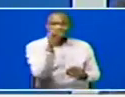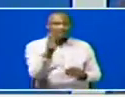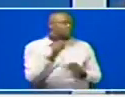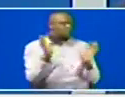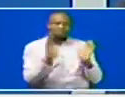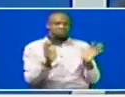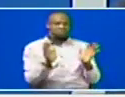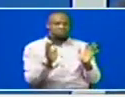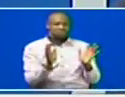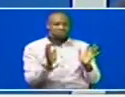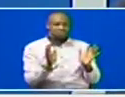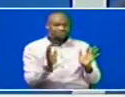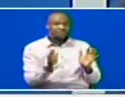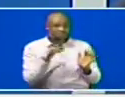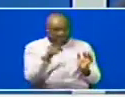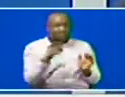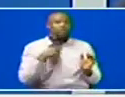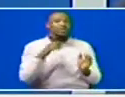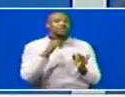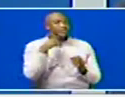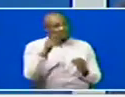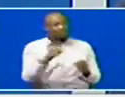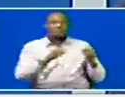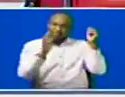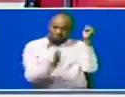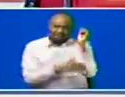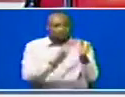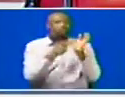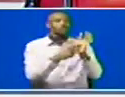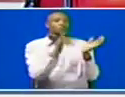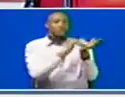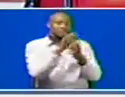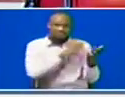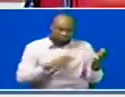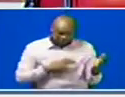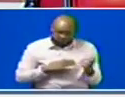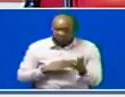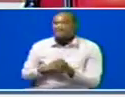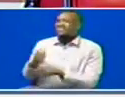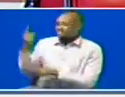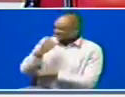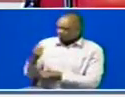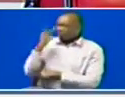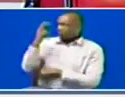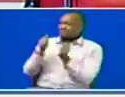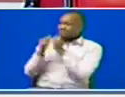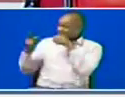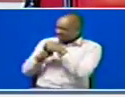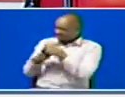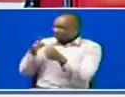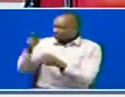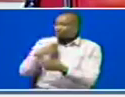That's a betrayal of Jesus Christ in the worst way. Mm-hmm. Because in January 2016, you actually came out